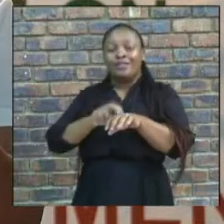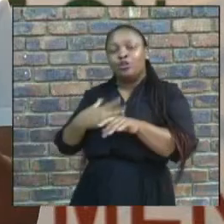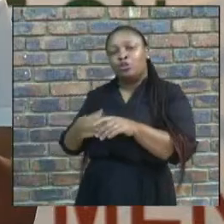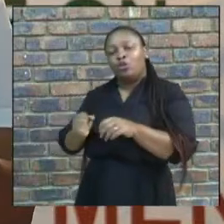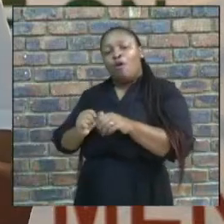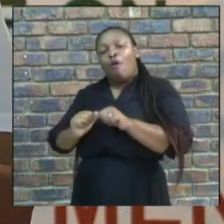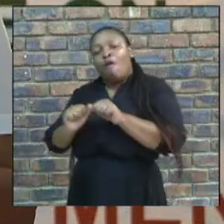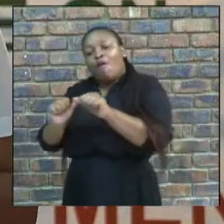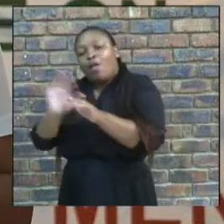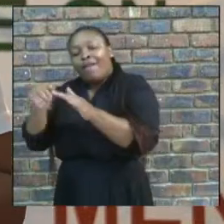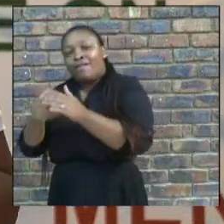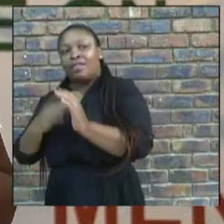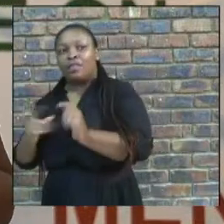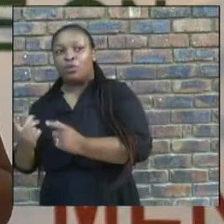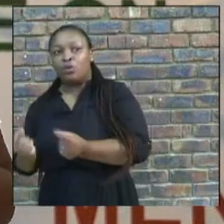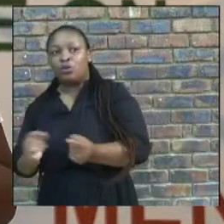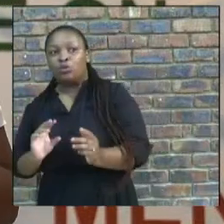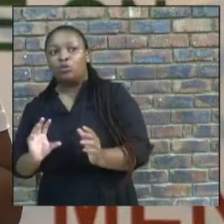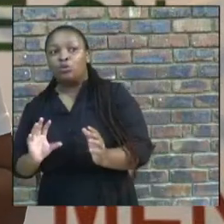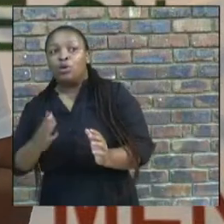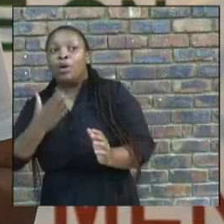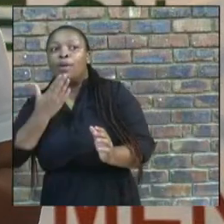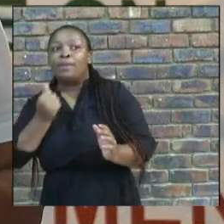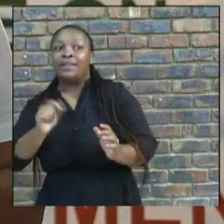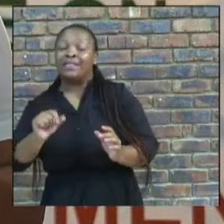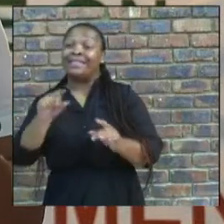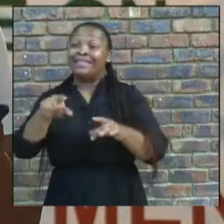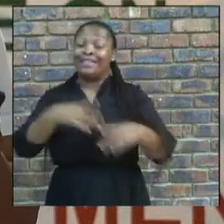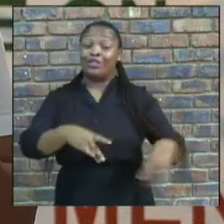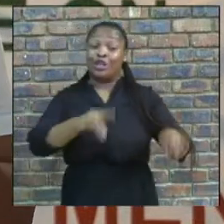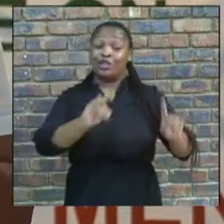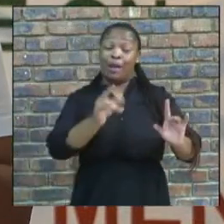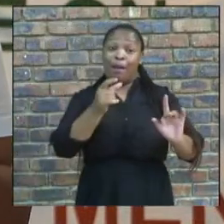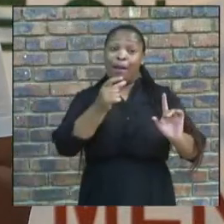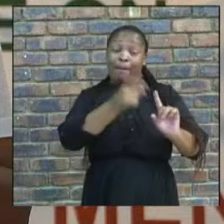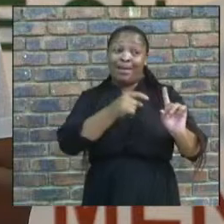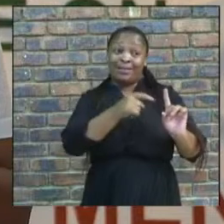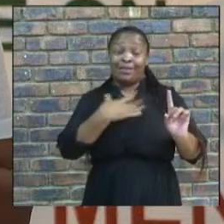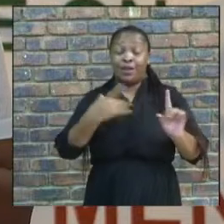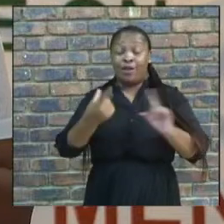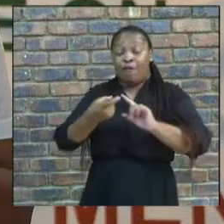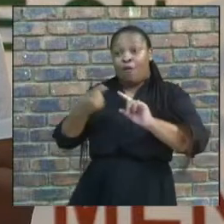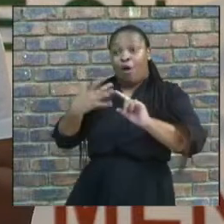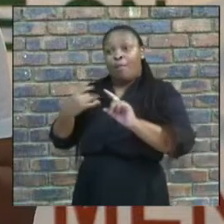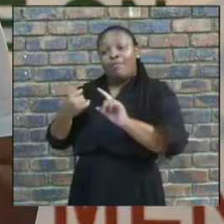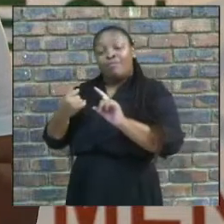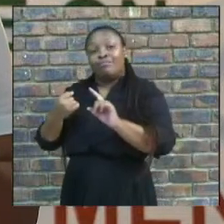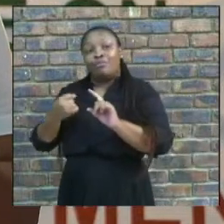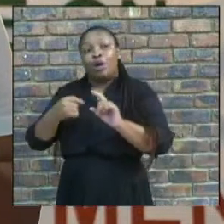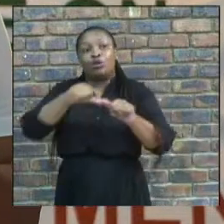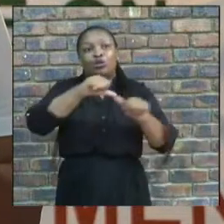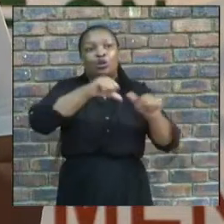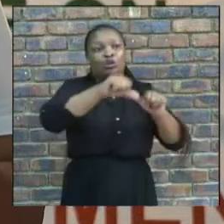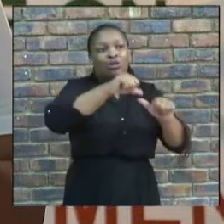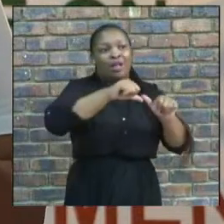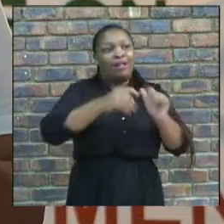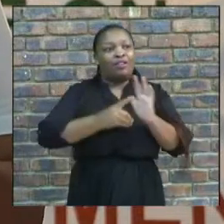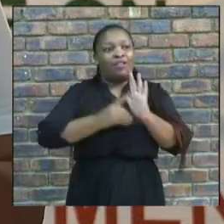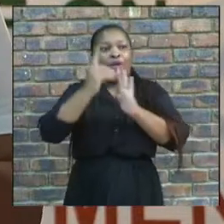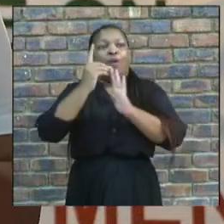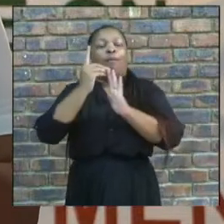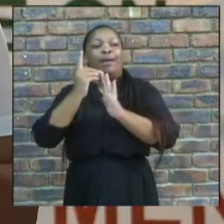So nna ke le Matsiriso Mfikwe, ke le chairperson ya Economic Development Portfolio Committee, hereby declare